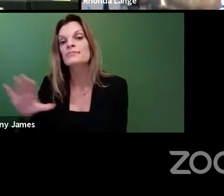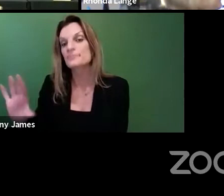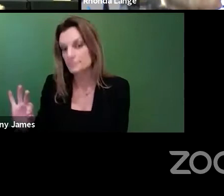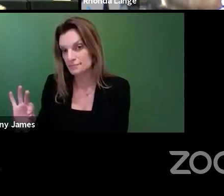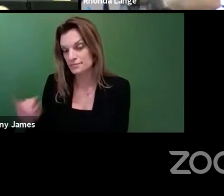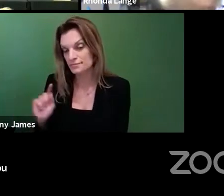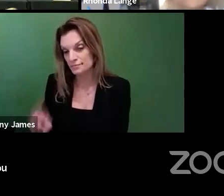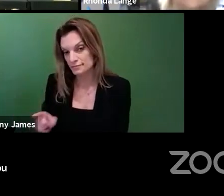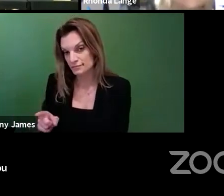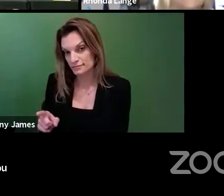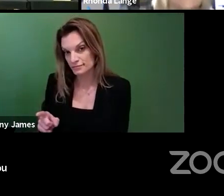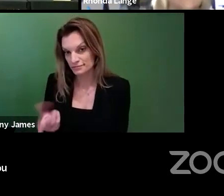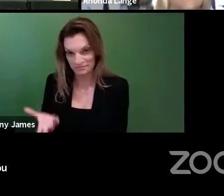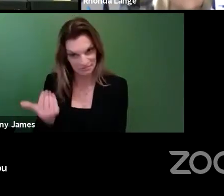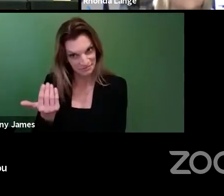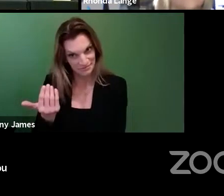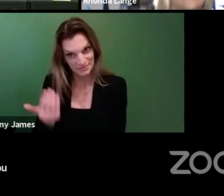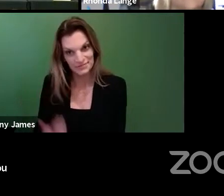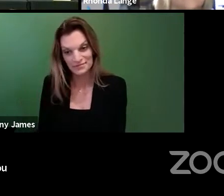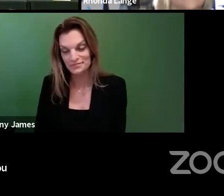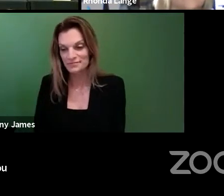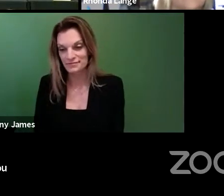59. I'll take it. Come on.